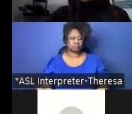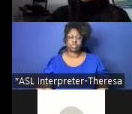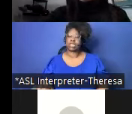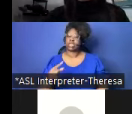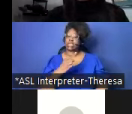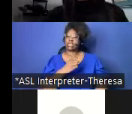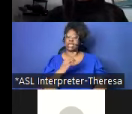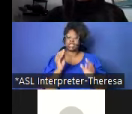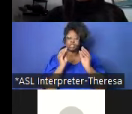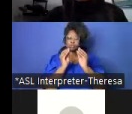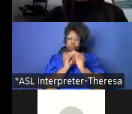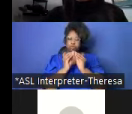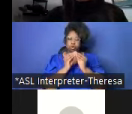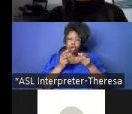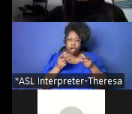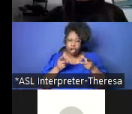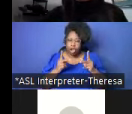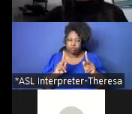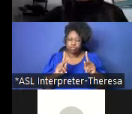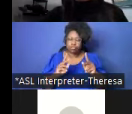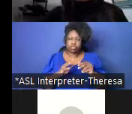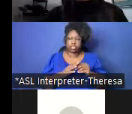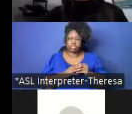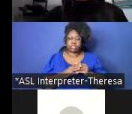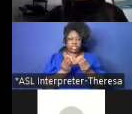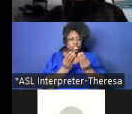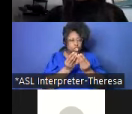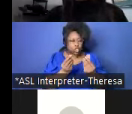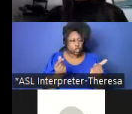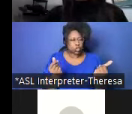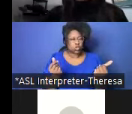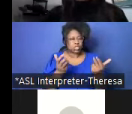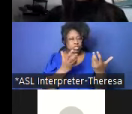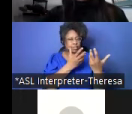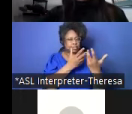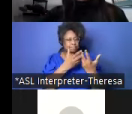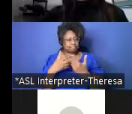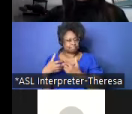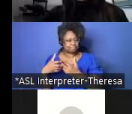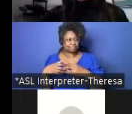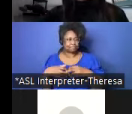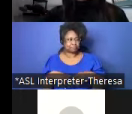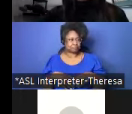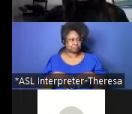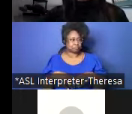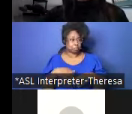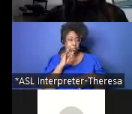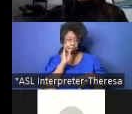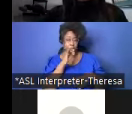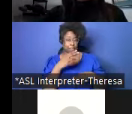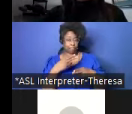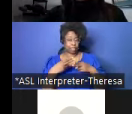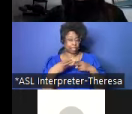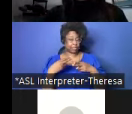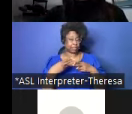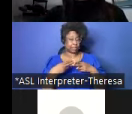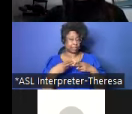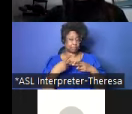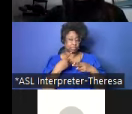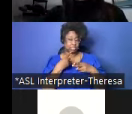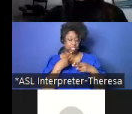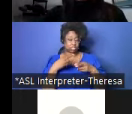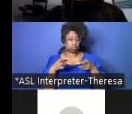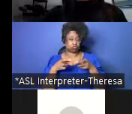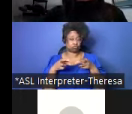and cohesive solutions. But as the name implies, it does require quite a bit